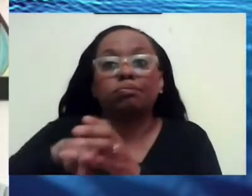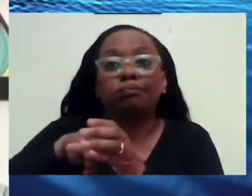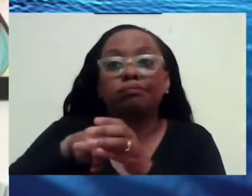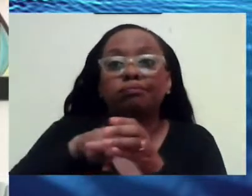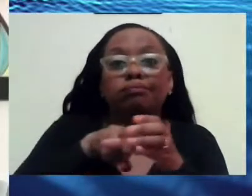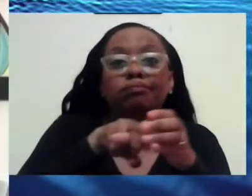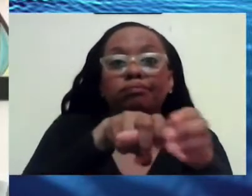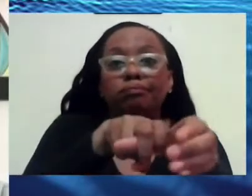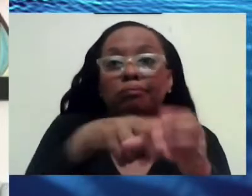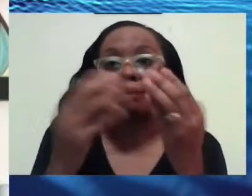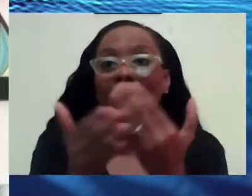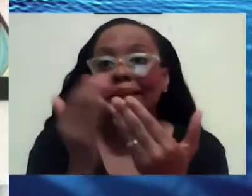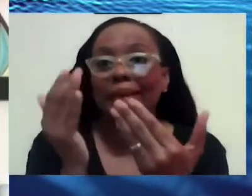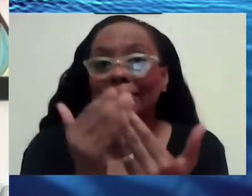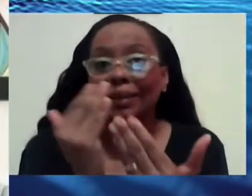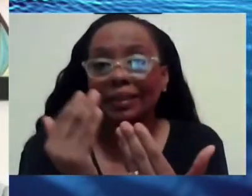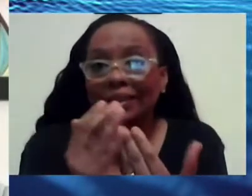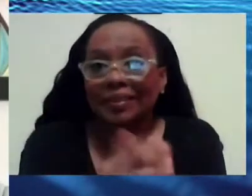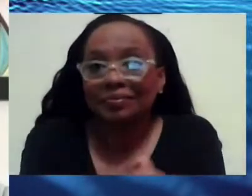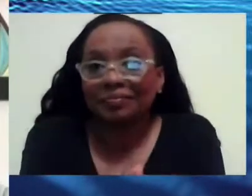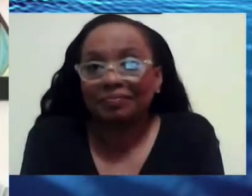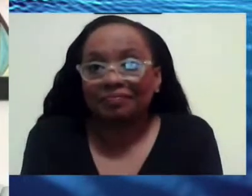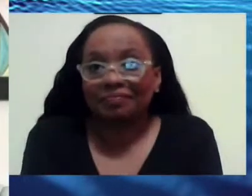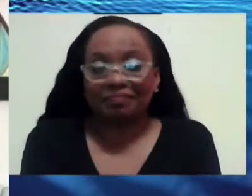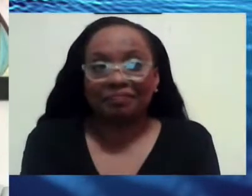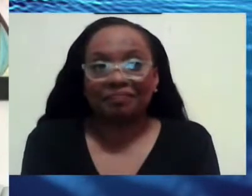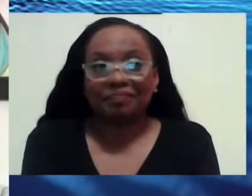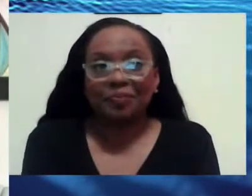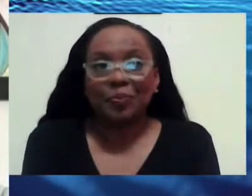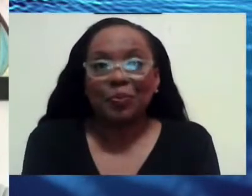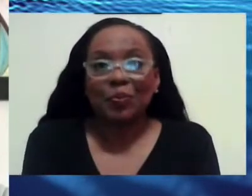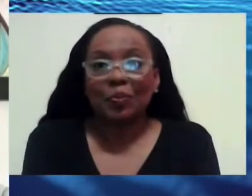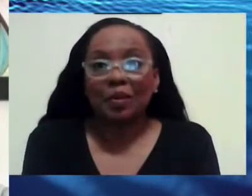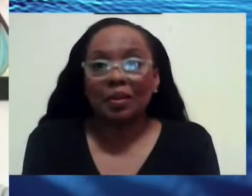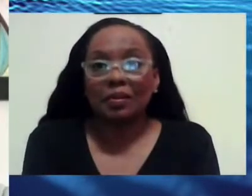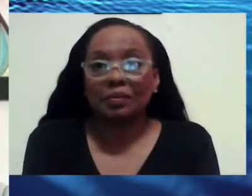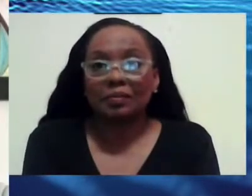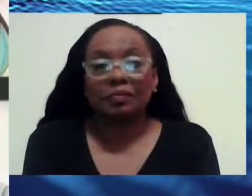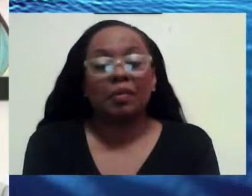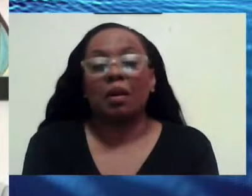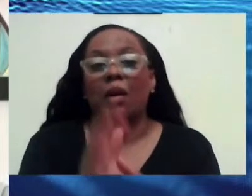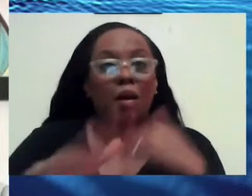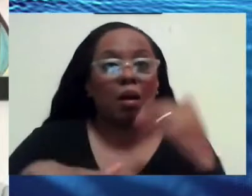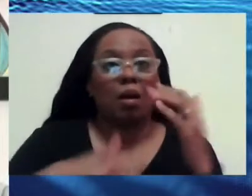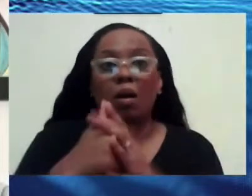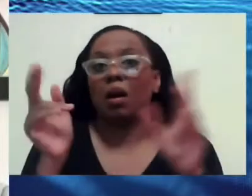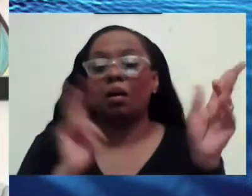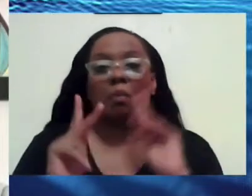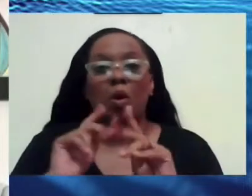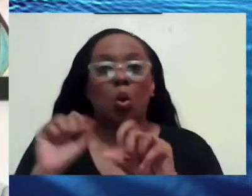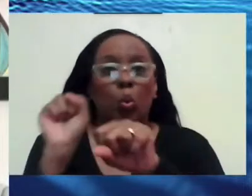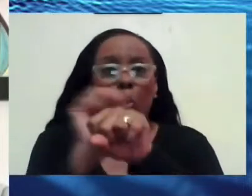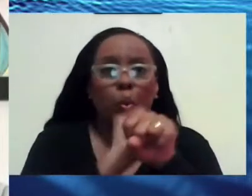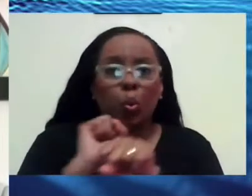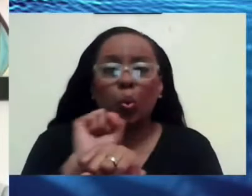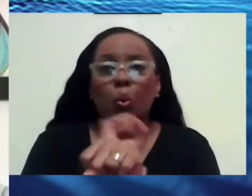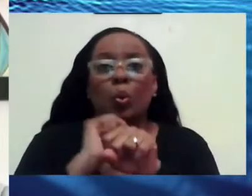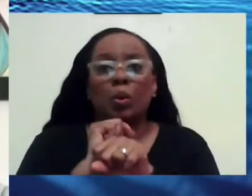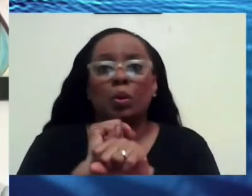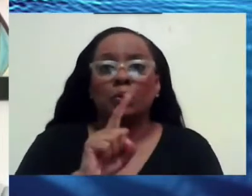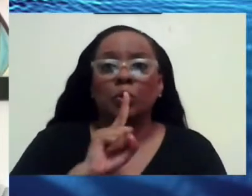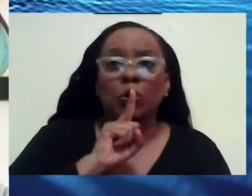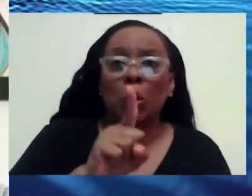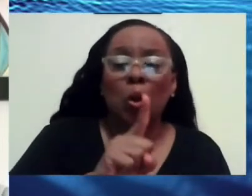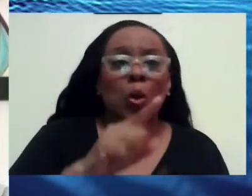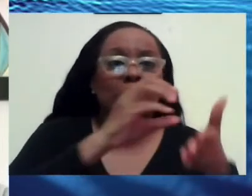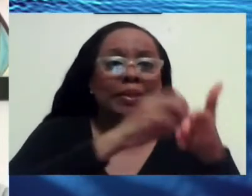easily as possible. I say all this to say that all stakeholders were moving full steam ahead to ensure that students and teachers